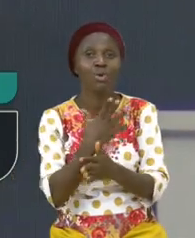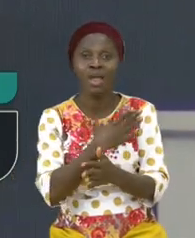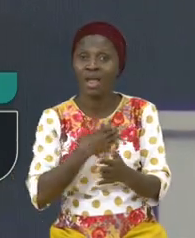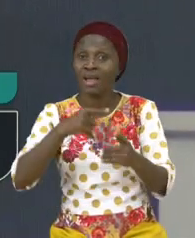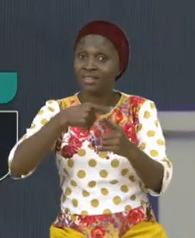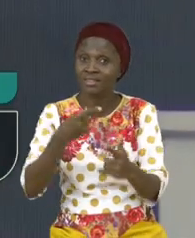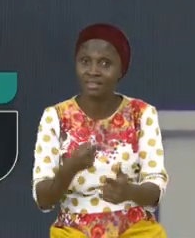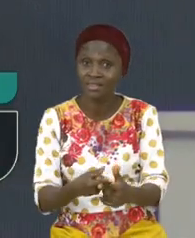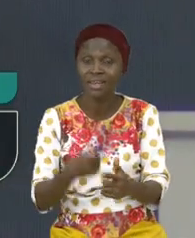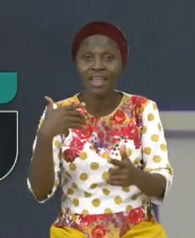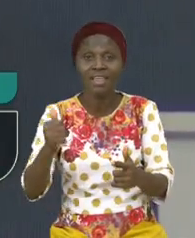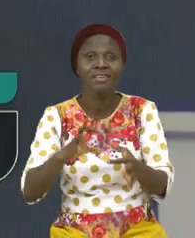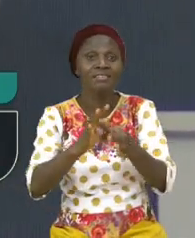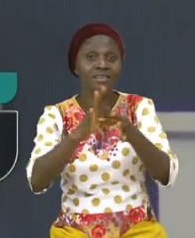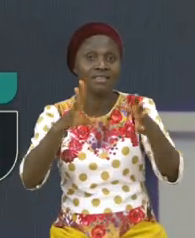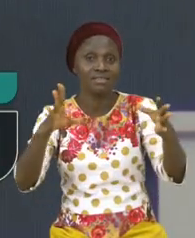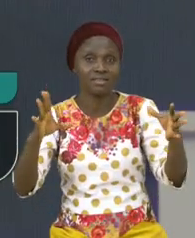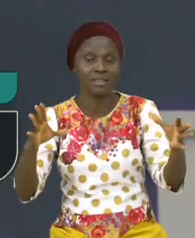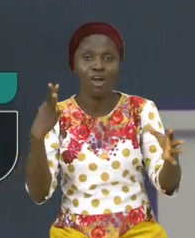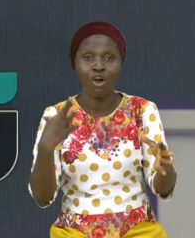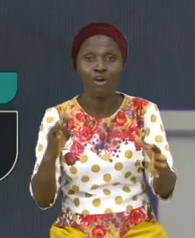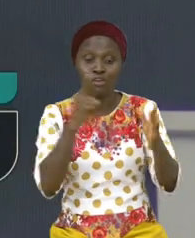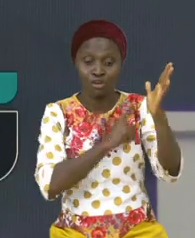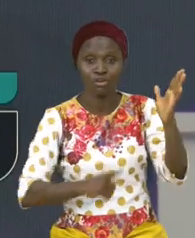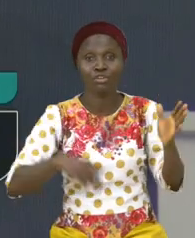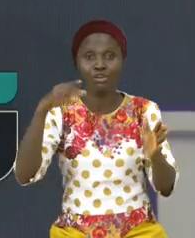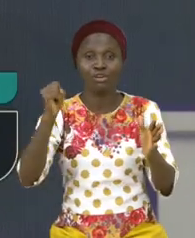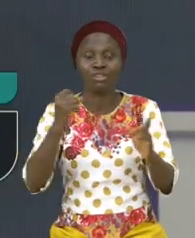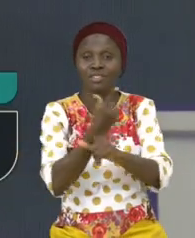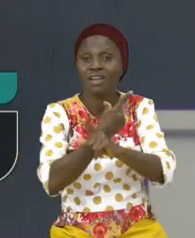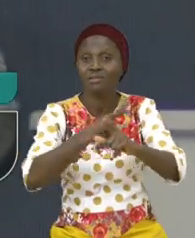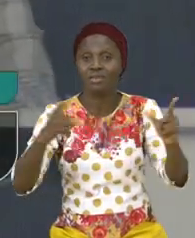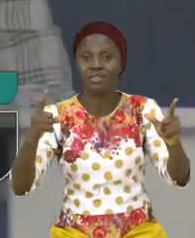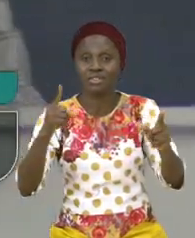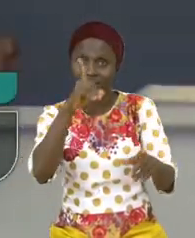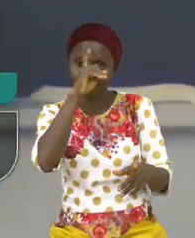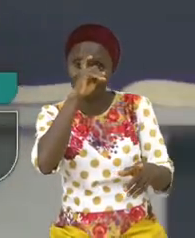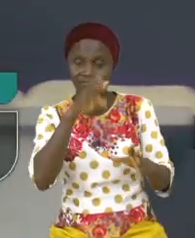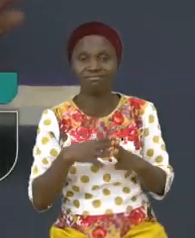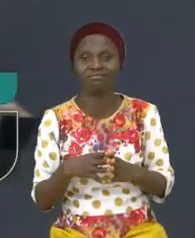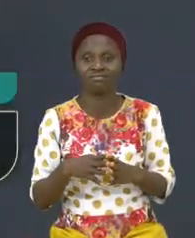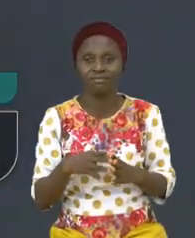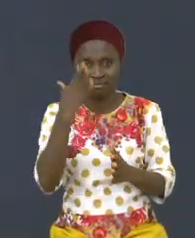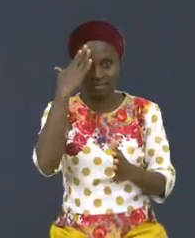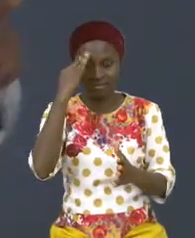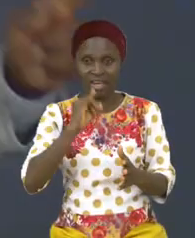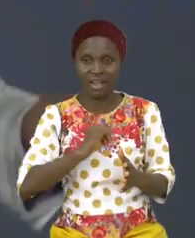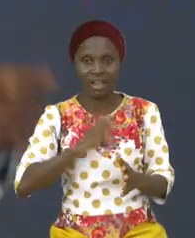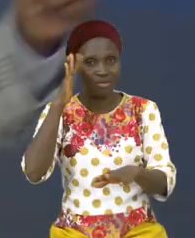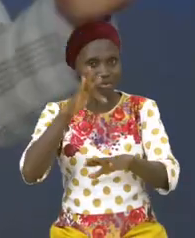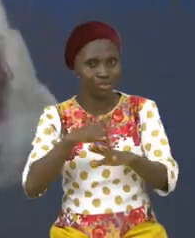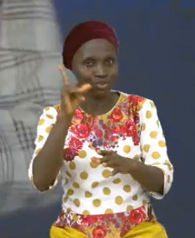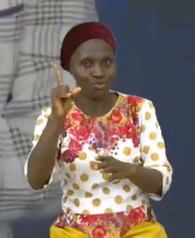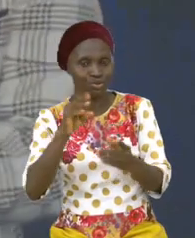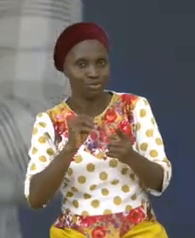then a release of the Lord's liberated eagles. You know, I'm going to touch one, two,